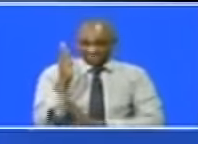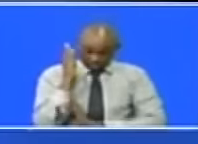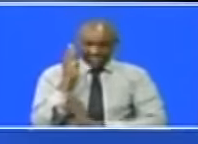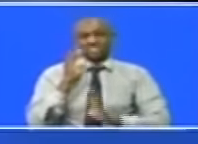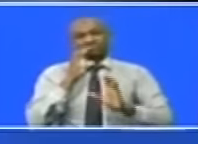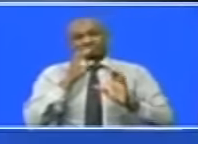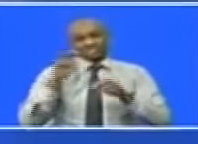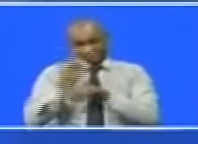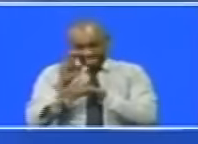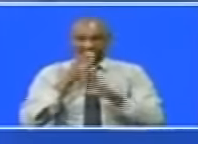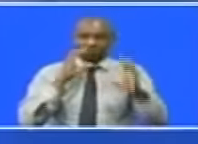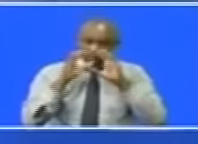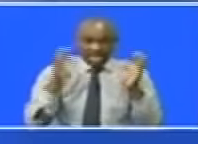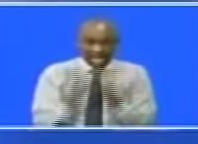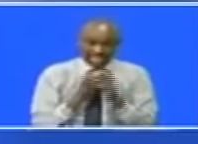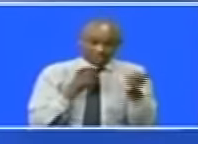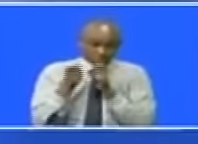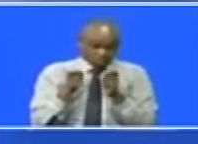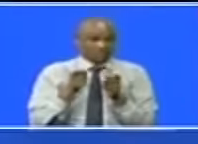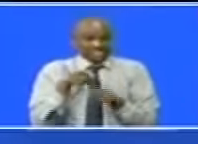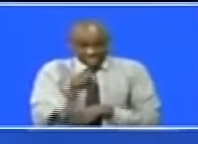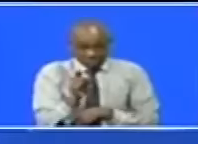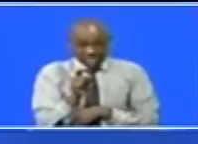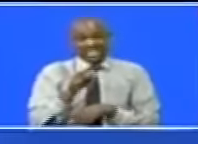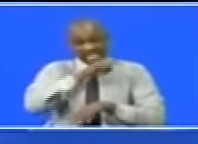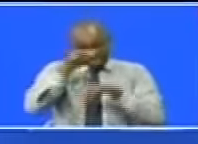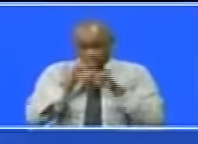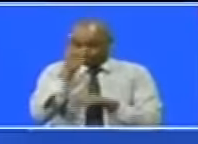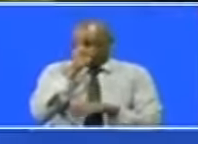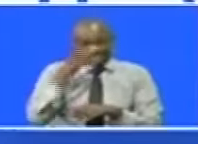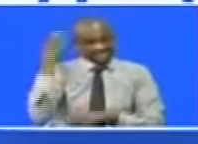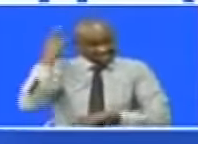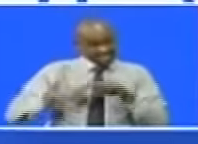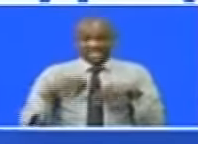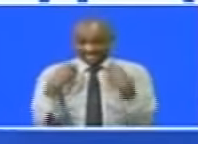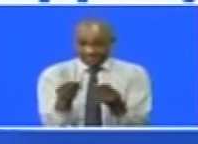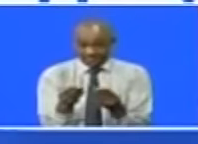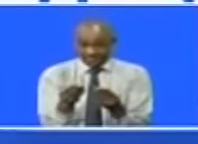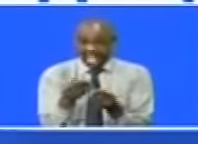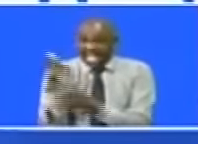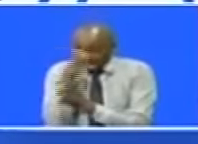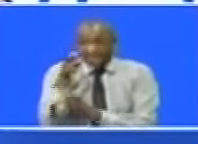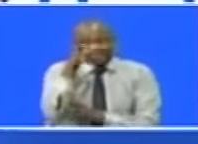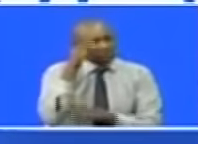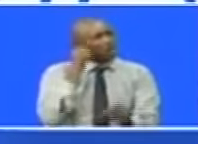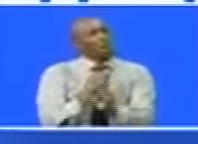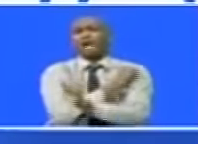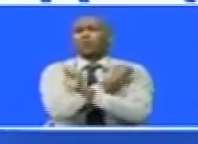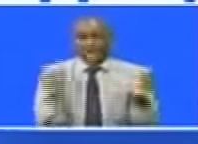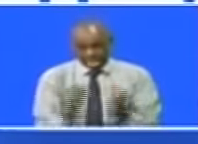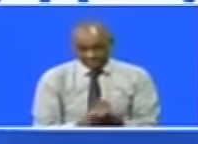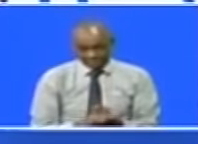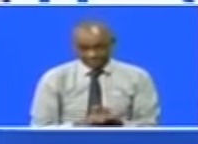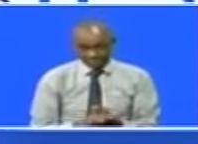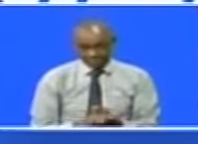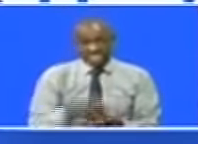Communication and Control System was handed over to the National Police Service last year. Those cameras work.